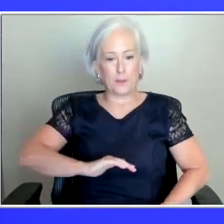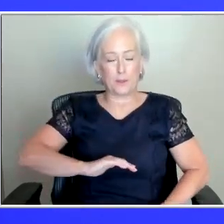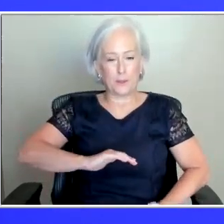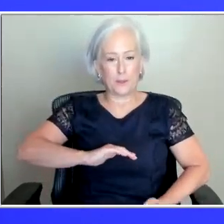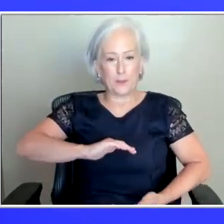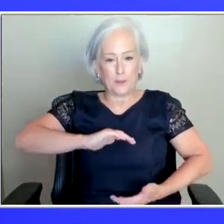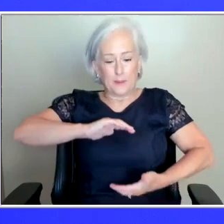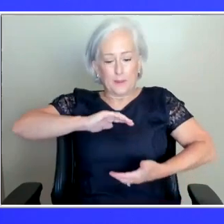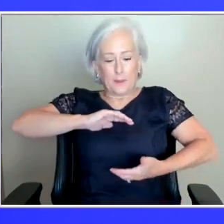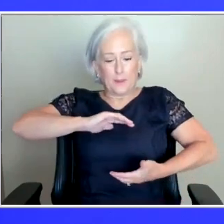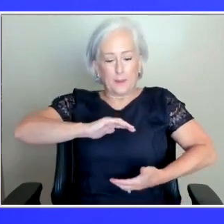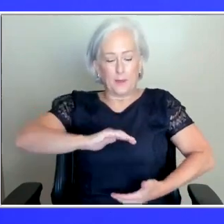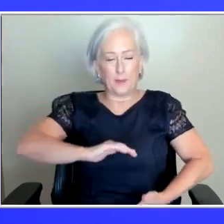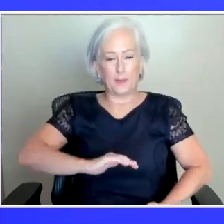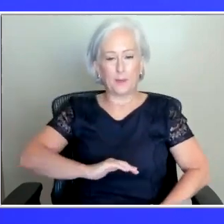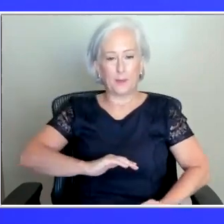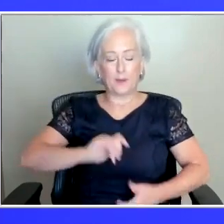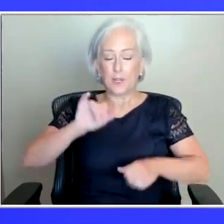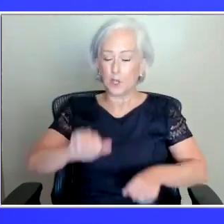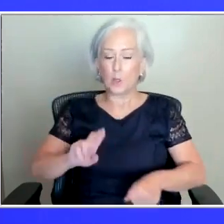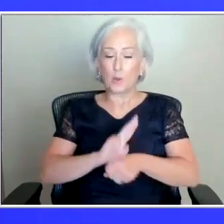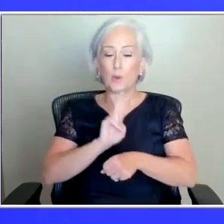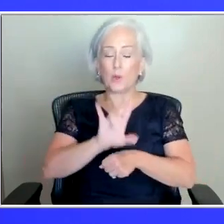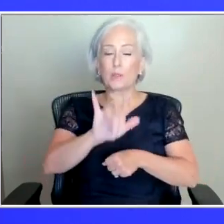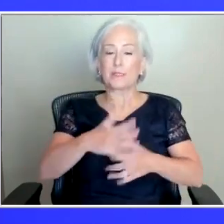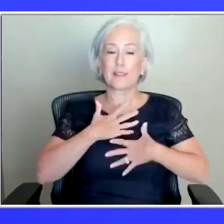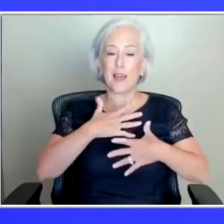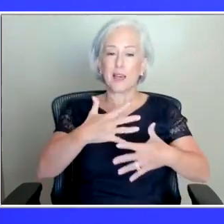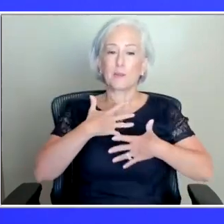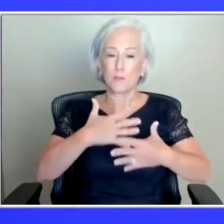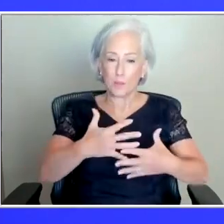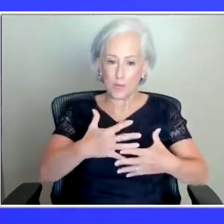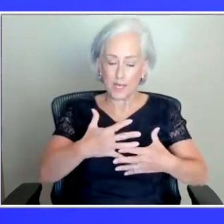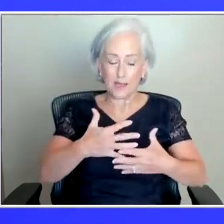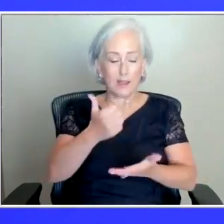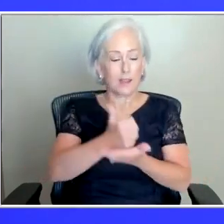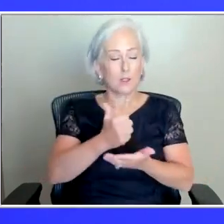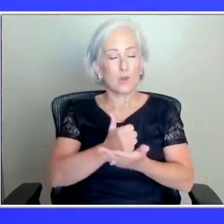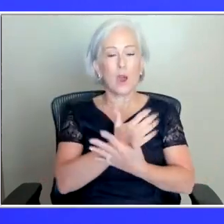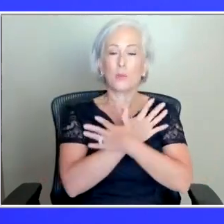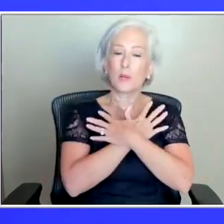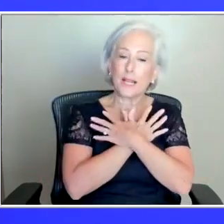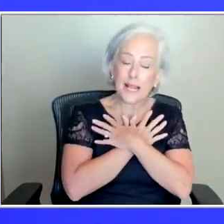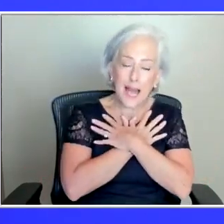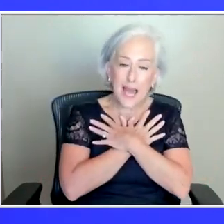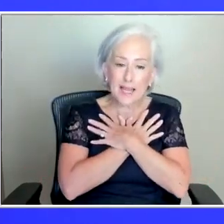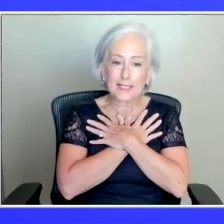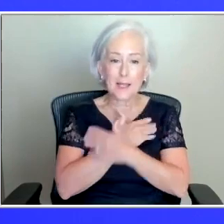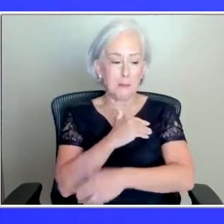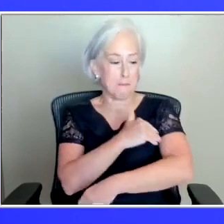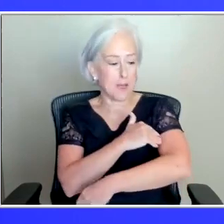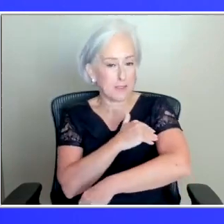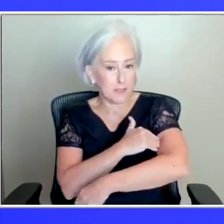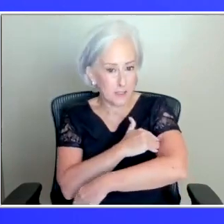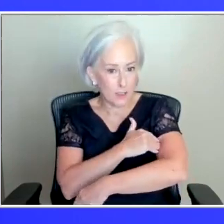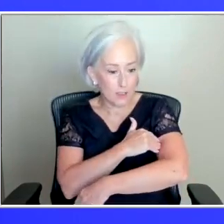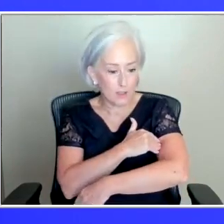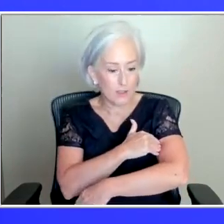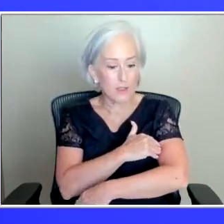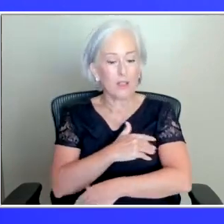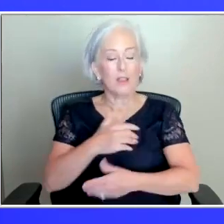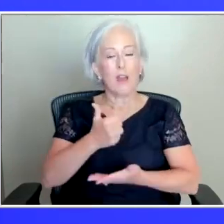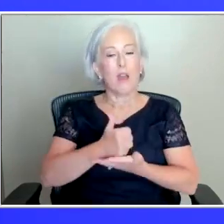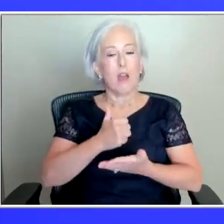also utilize those breathing mechanics not just to get things to relax, to have people develop better body awareness,